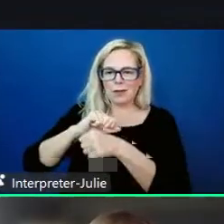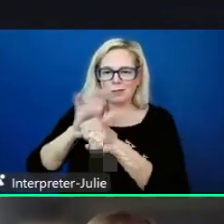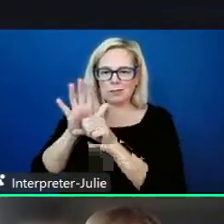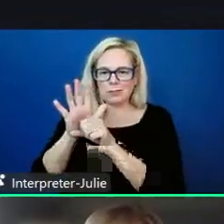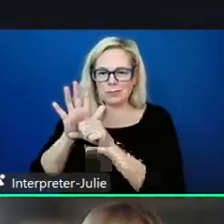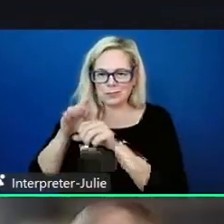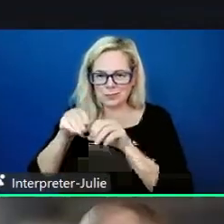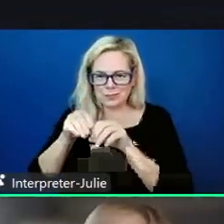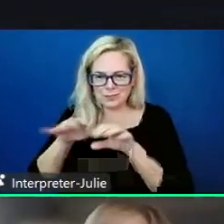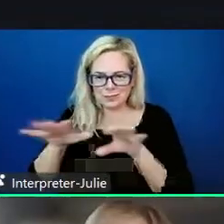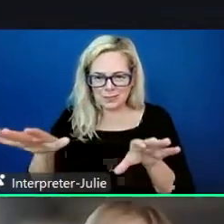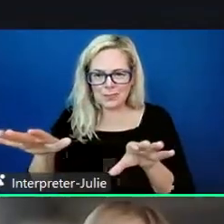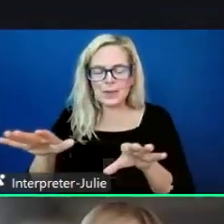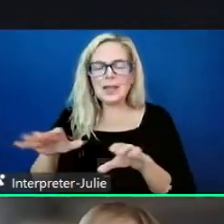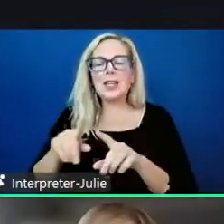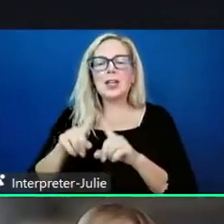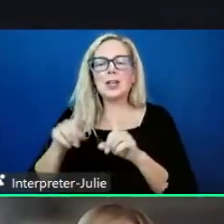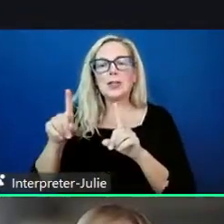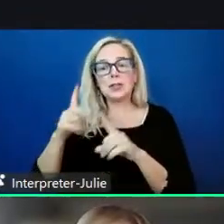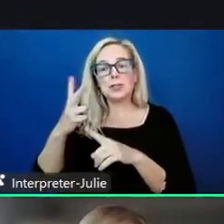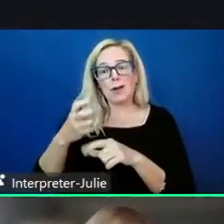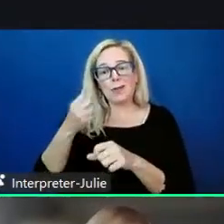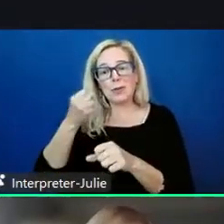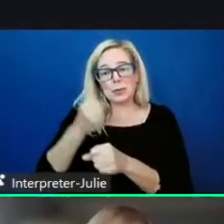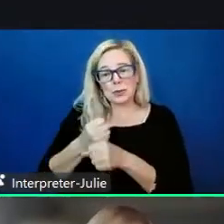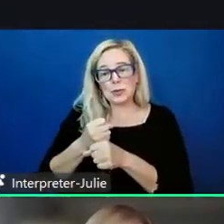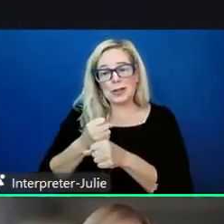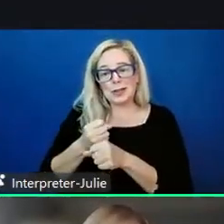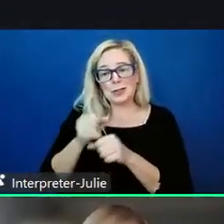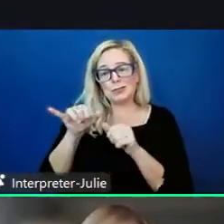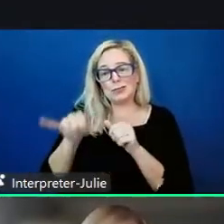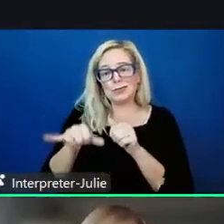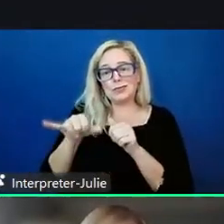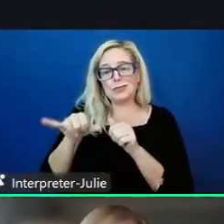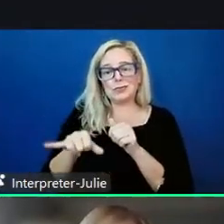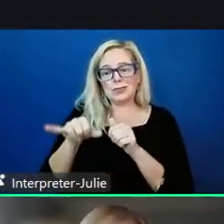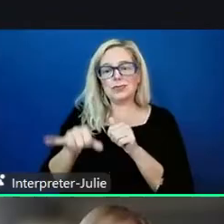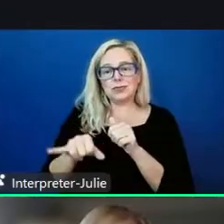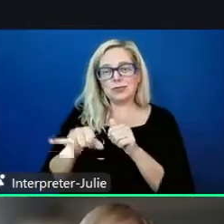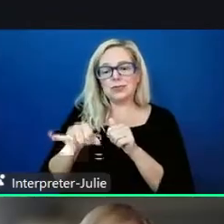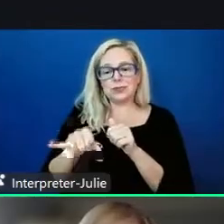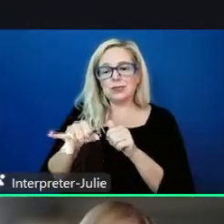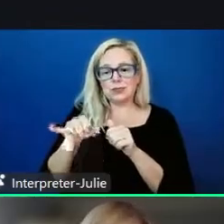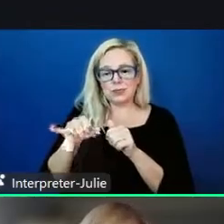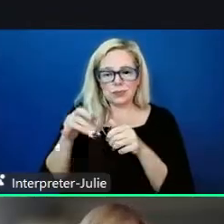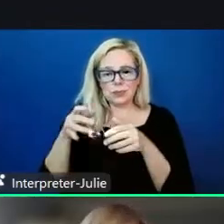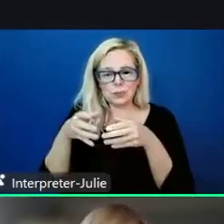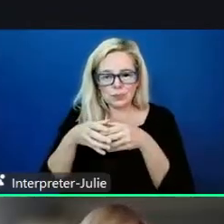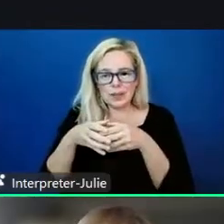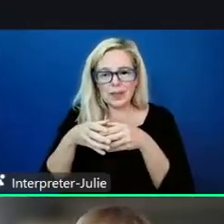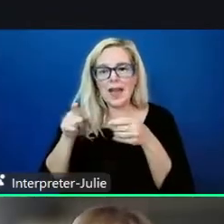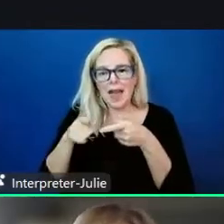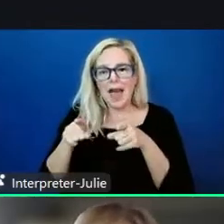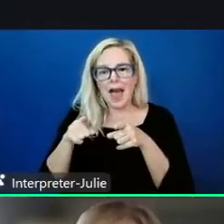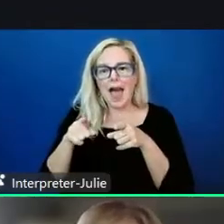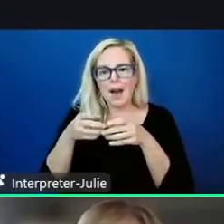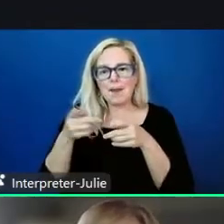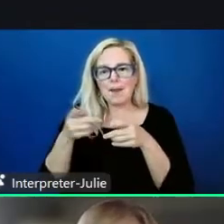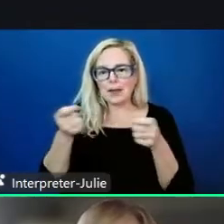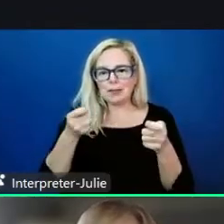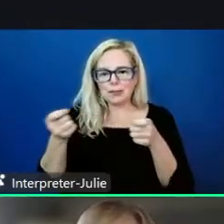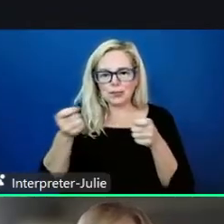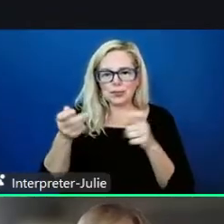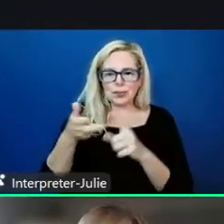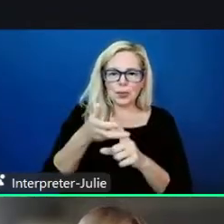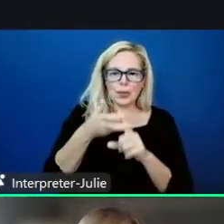as you can imagine, we really it took a while before we could really recruit and create that community.